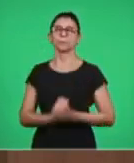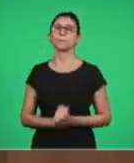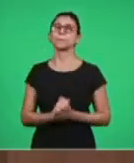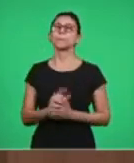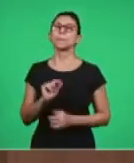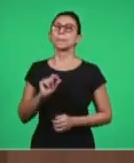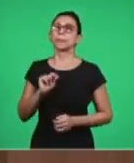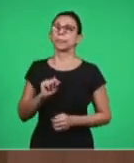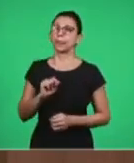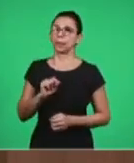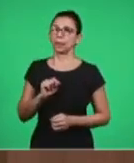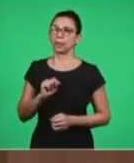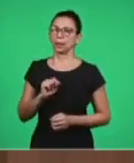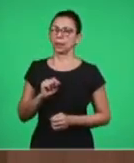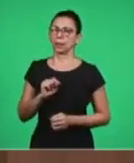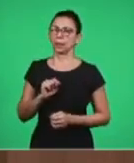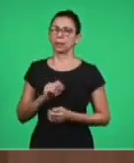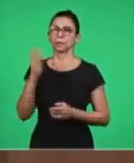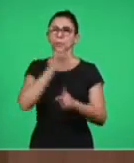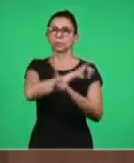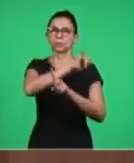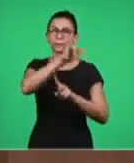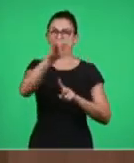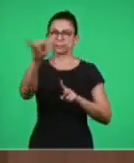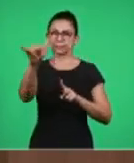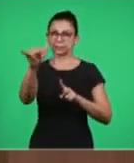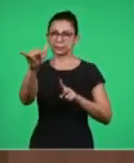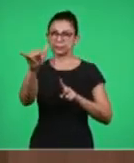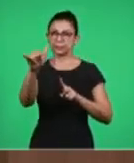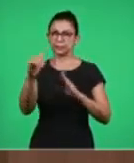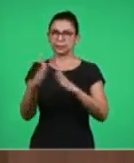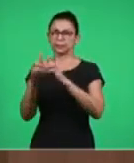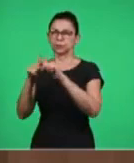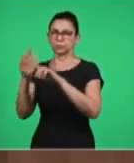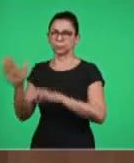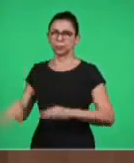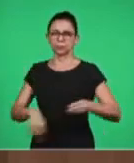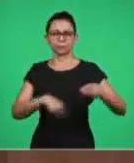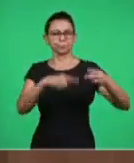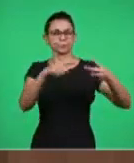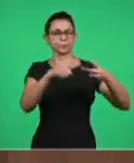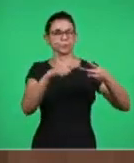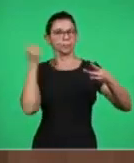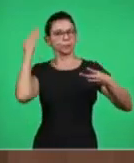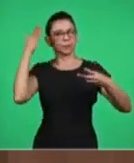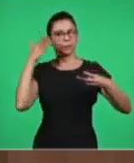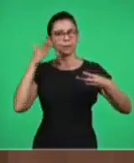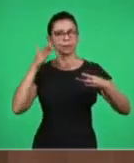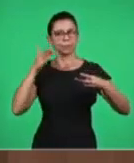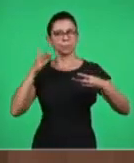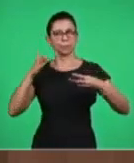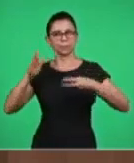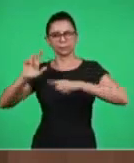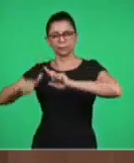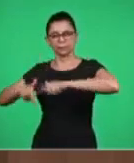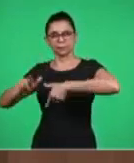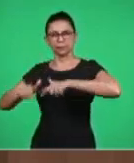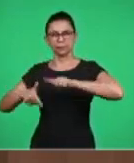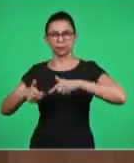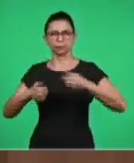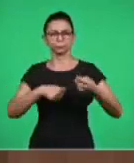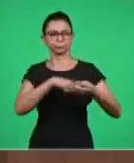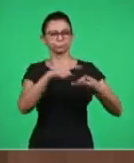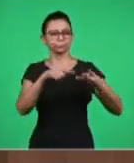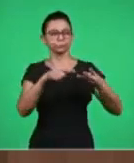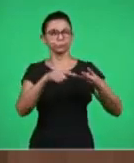sign for the church. The second was for Israel, and the third was for